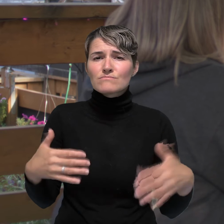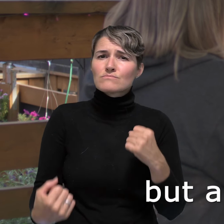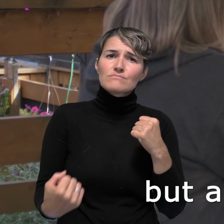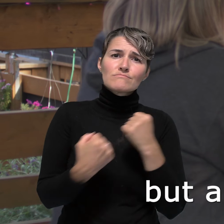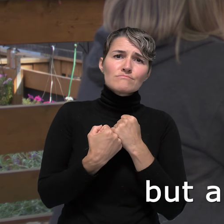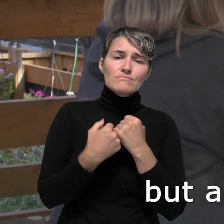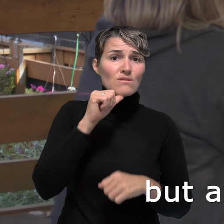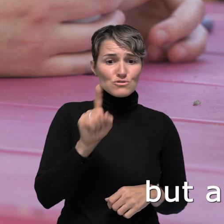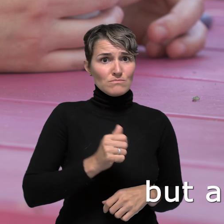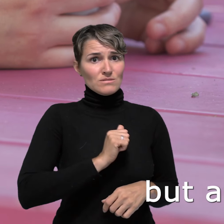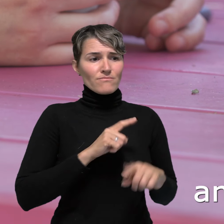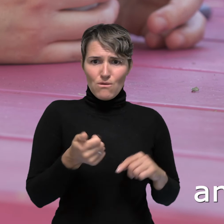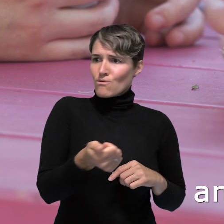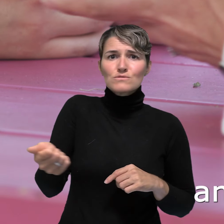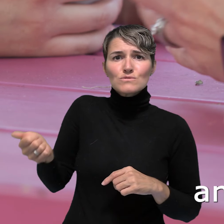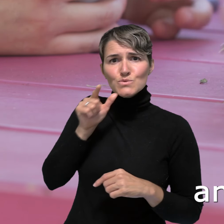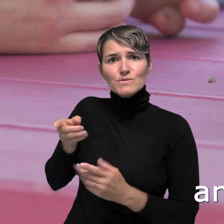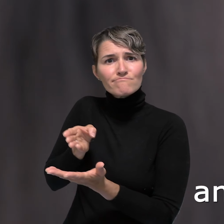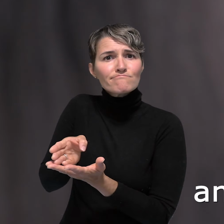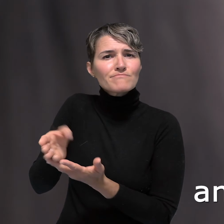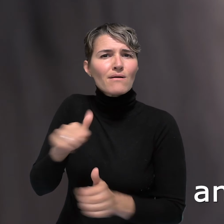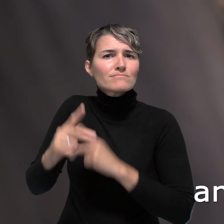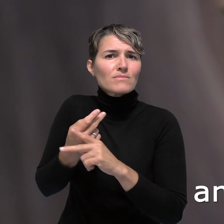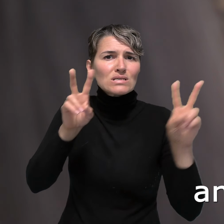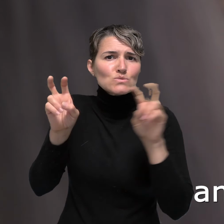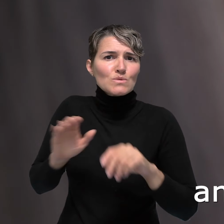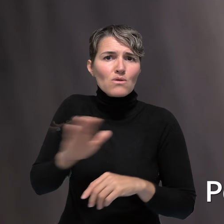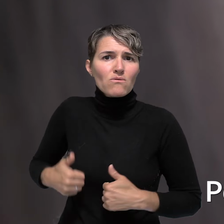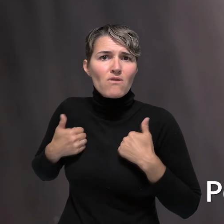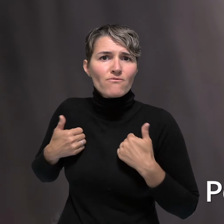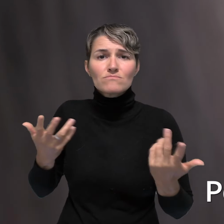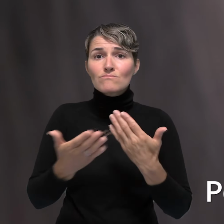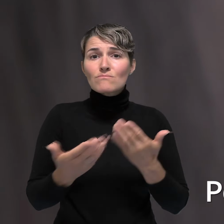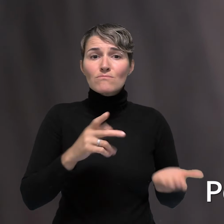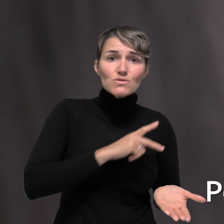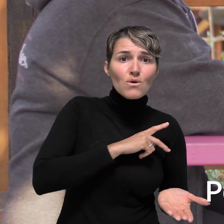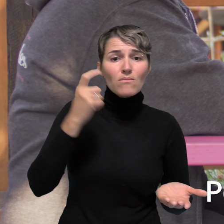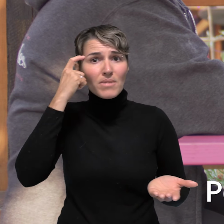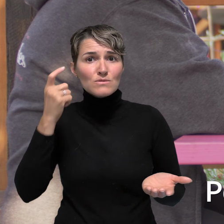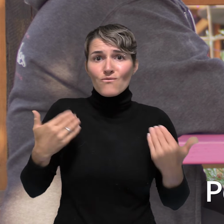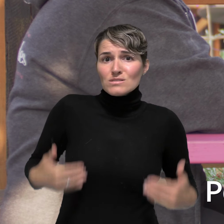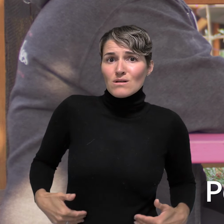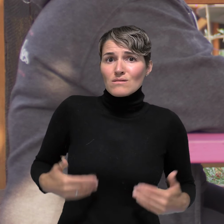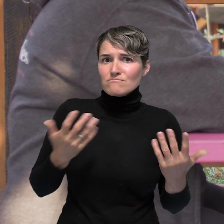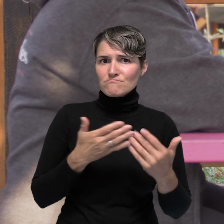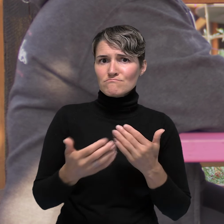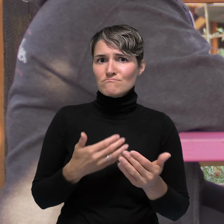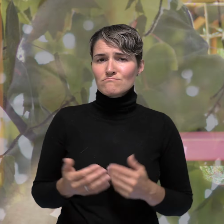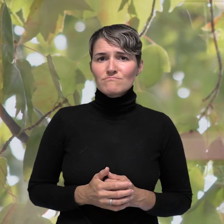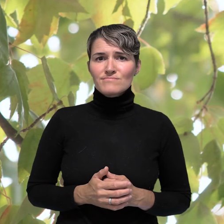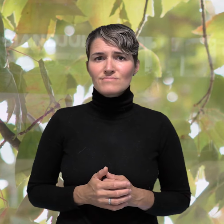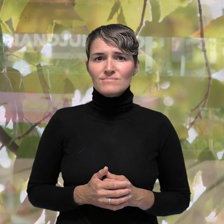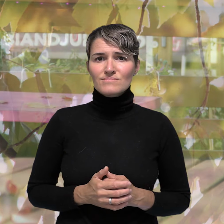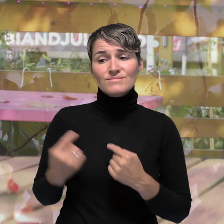just myself, but anyone else who's going through any type of issues in their life, personal, mental, or physical. Over